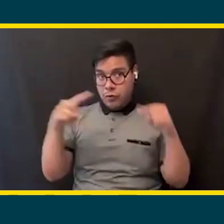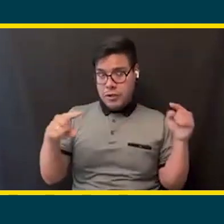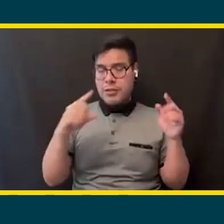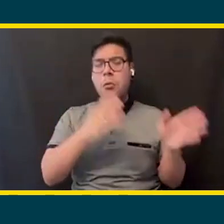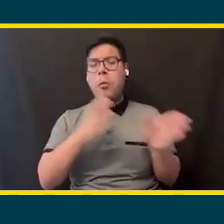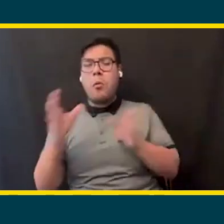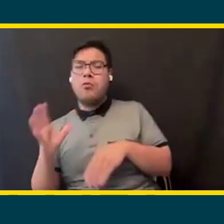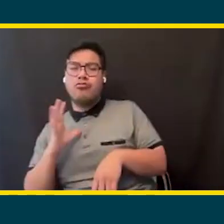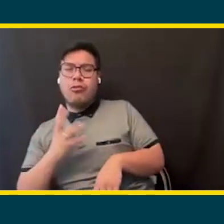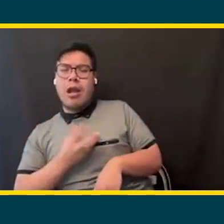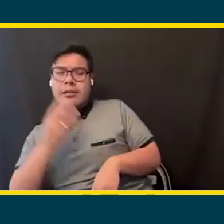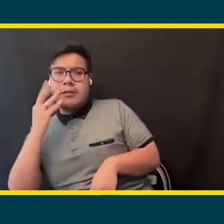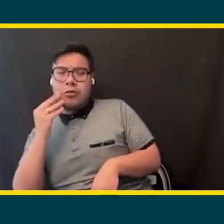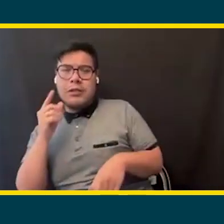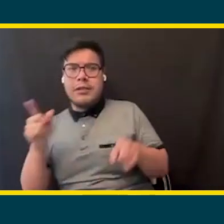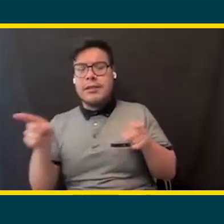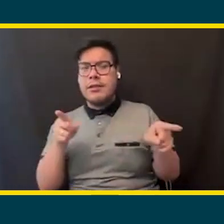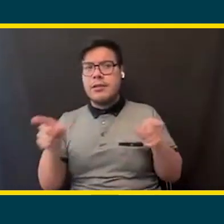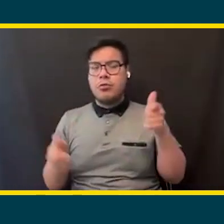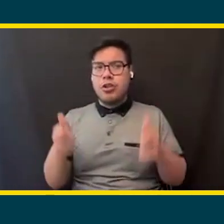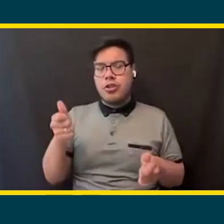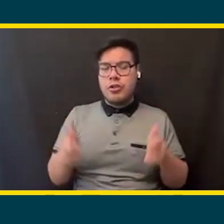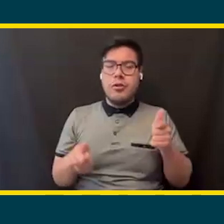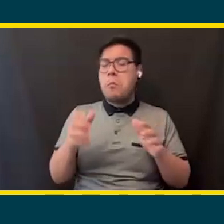whatnot? Wherever you want to take it.